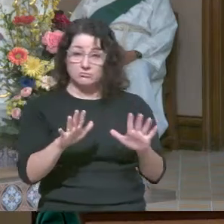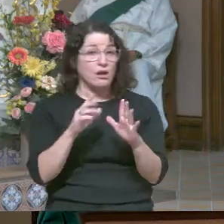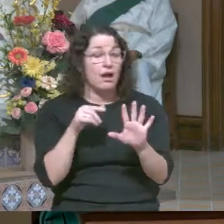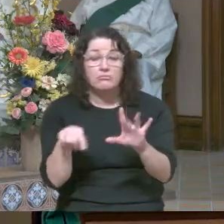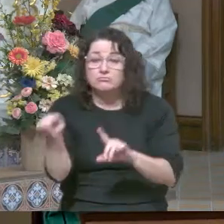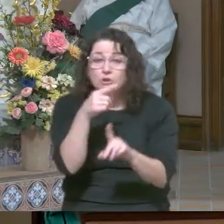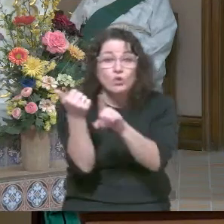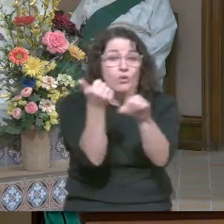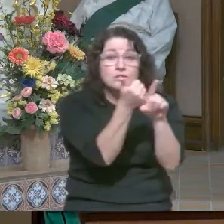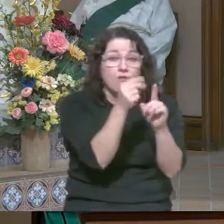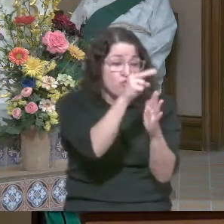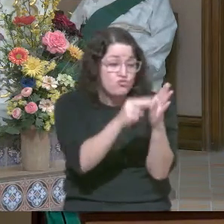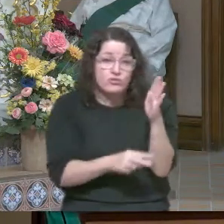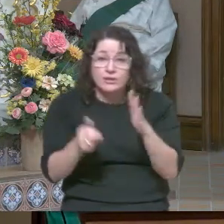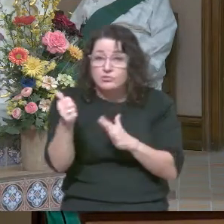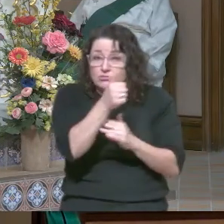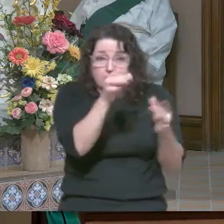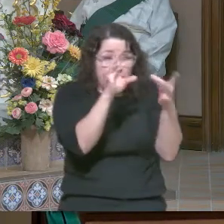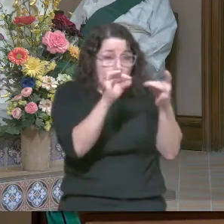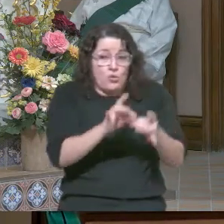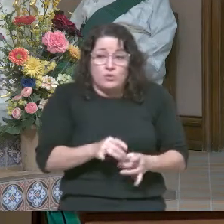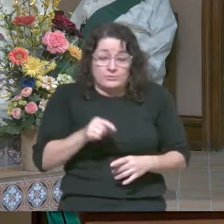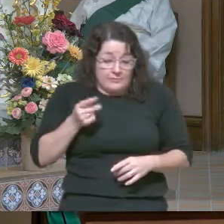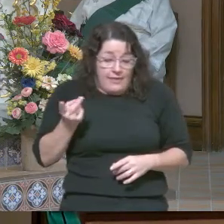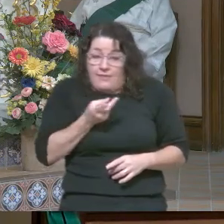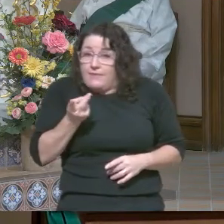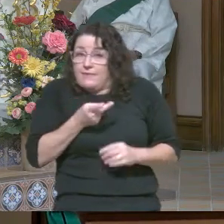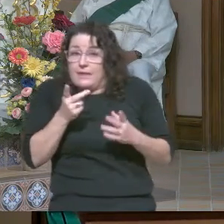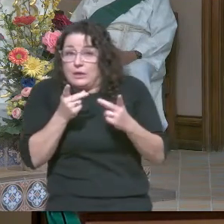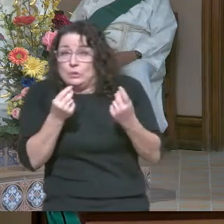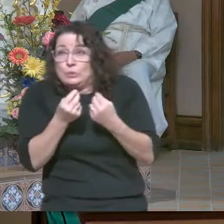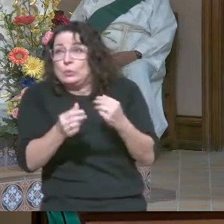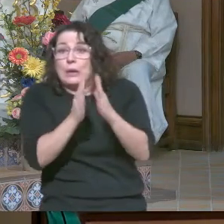and you can look at it, they pray the Our Father,